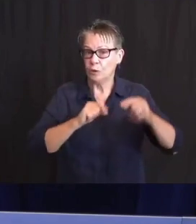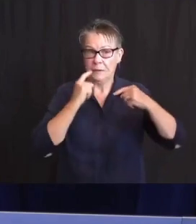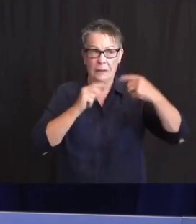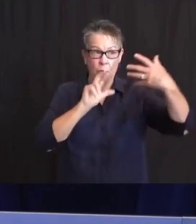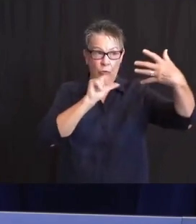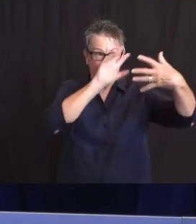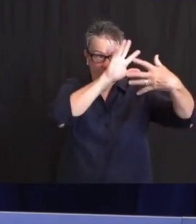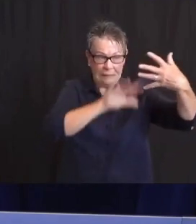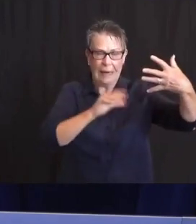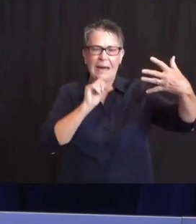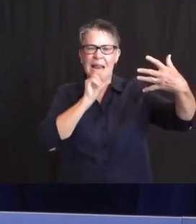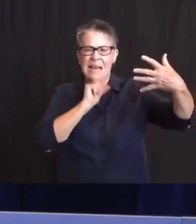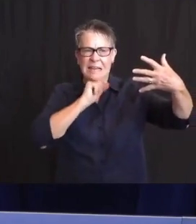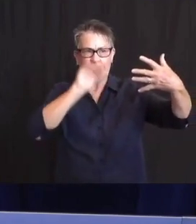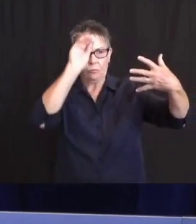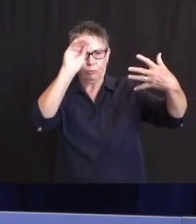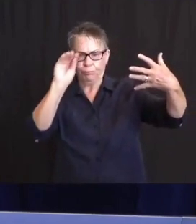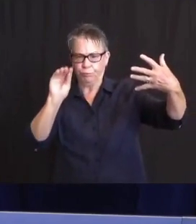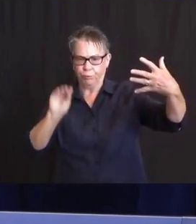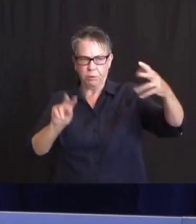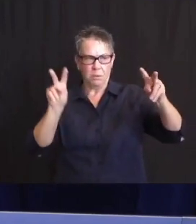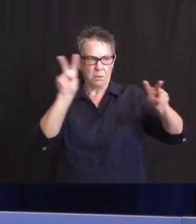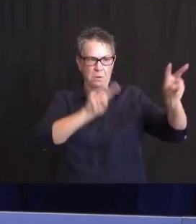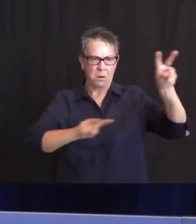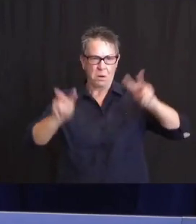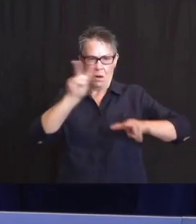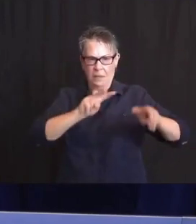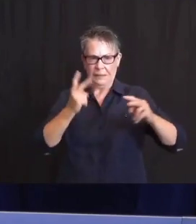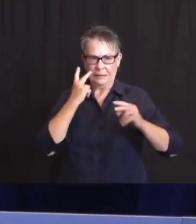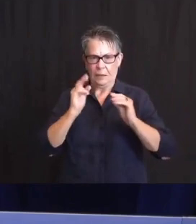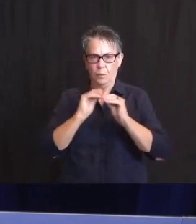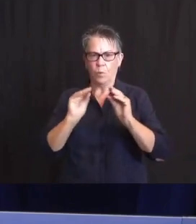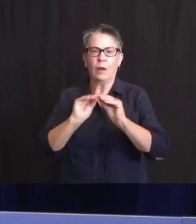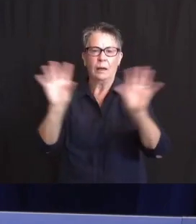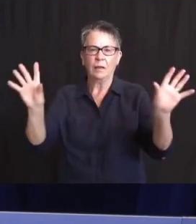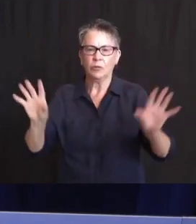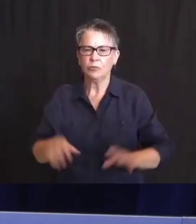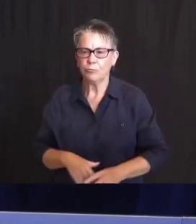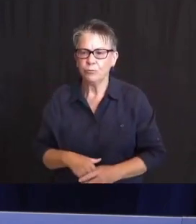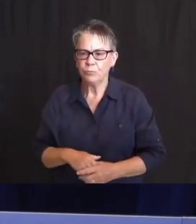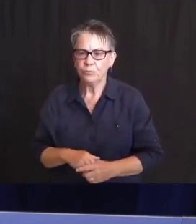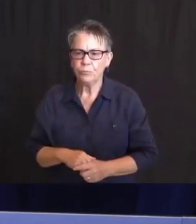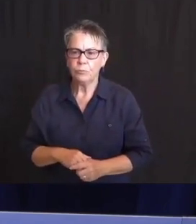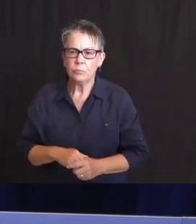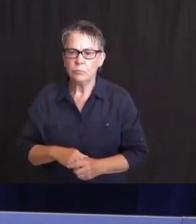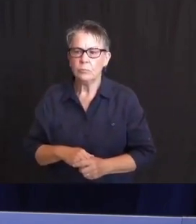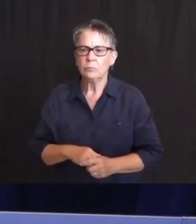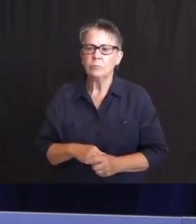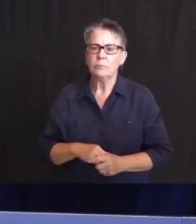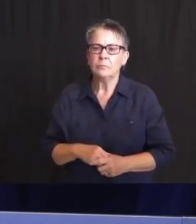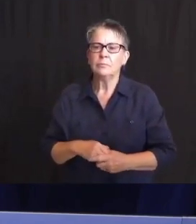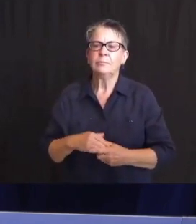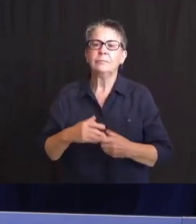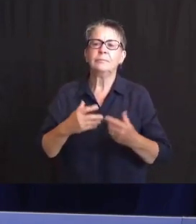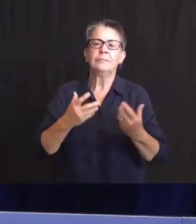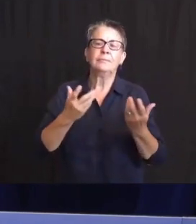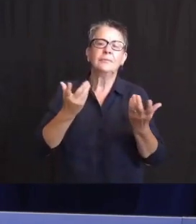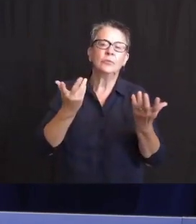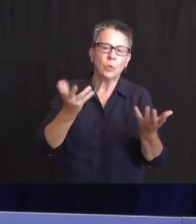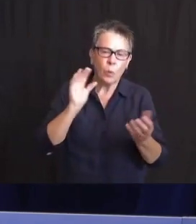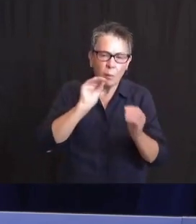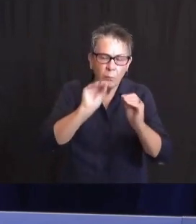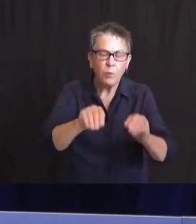data broken down by age, gender, race, and ethnicity. That concludes my daily